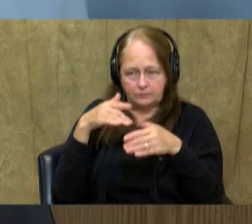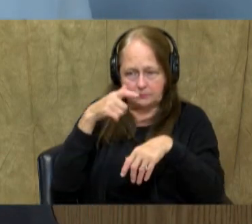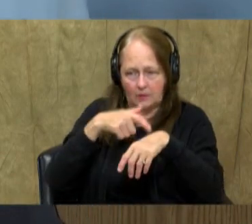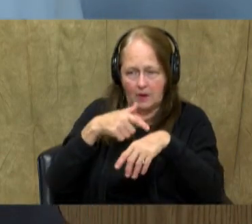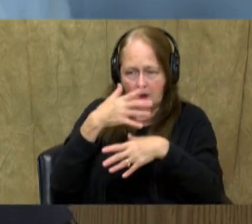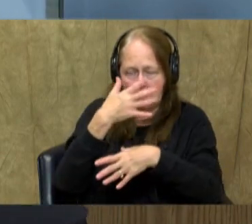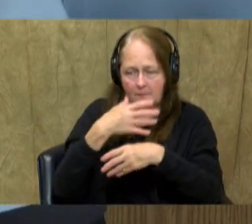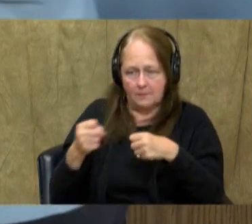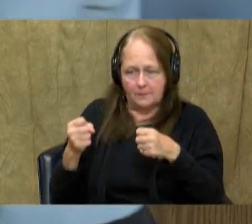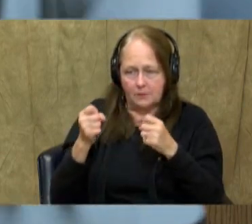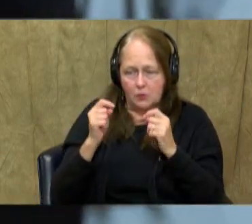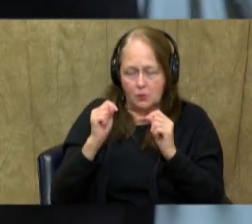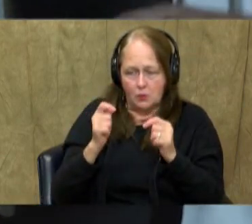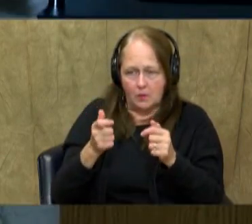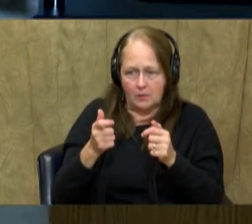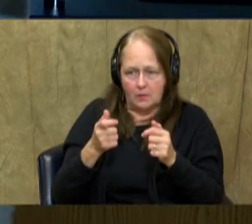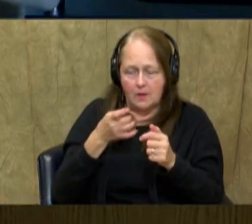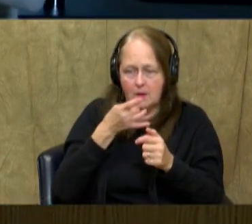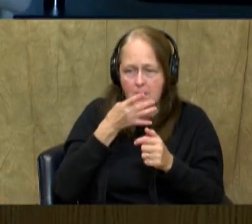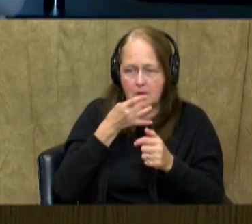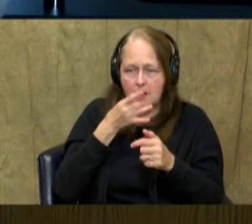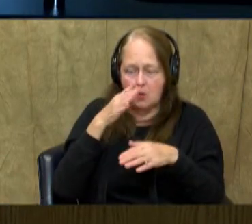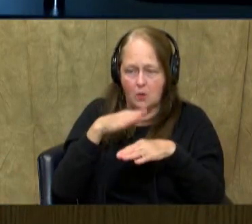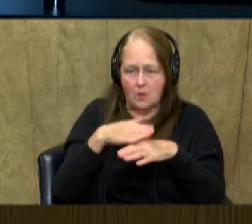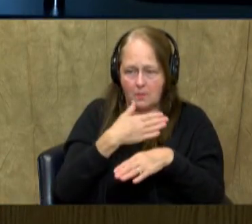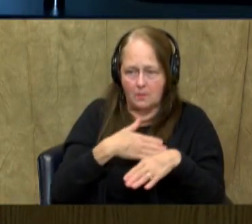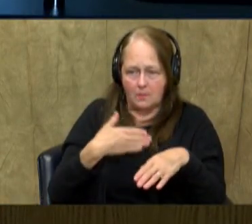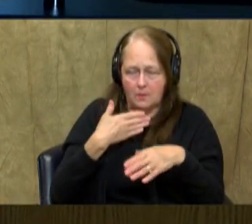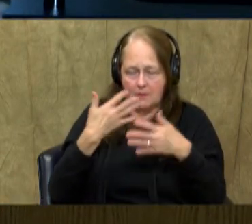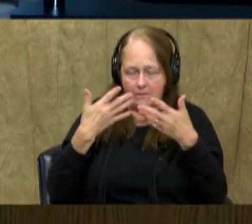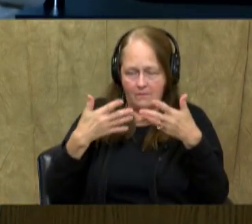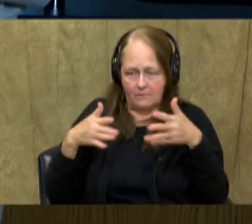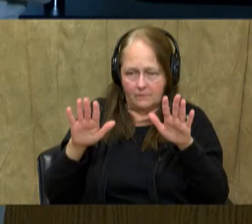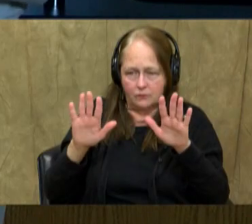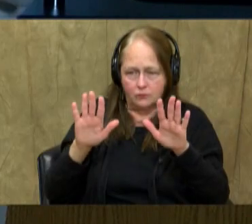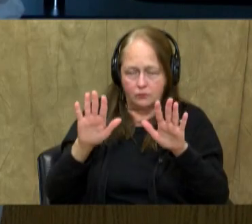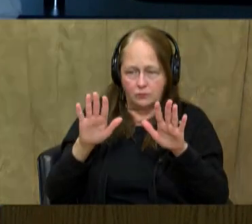time quickly. I'm going to pull the lights back on as we close out today.